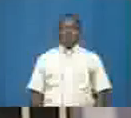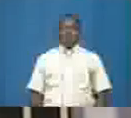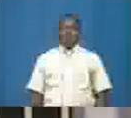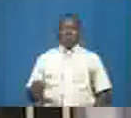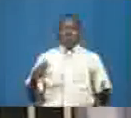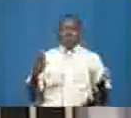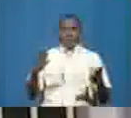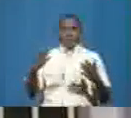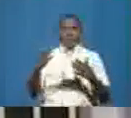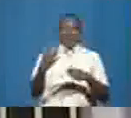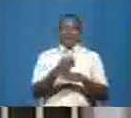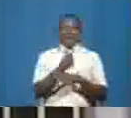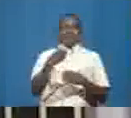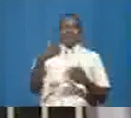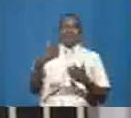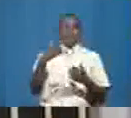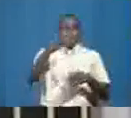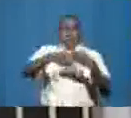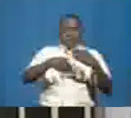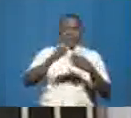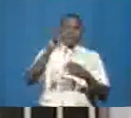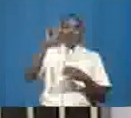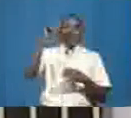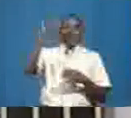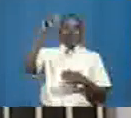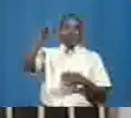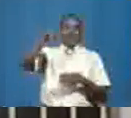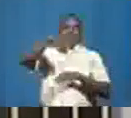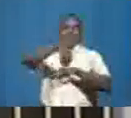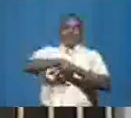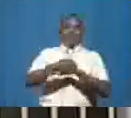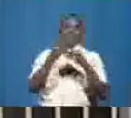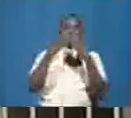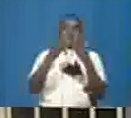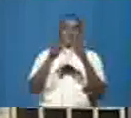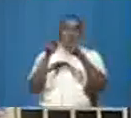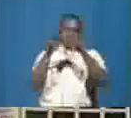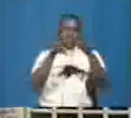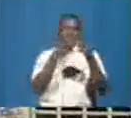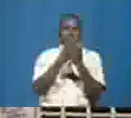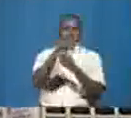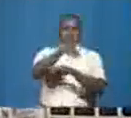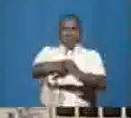The late edition is at 10:30. Thanks for your time. Enjoy the rest of our programs. Good evening.